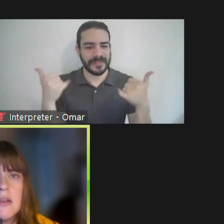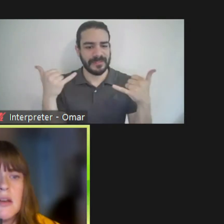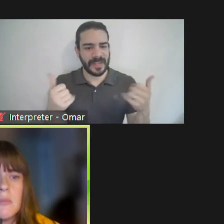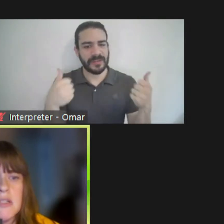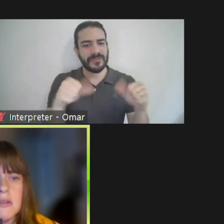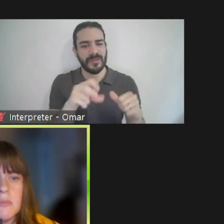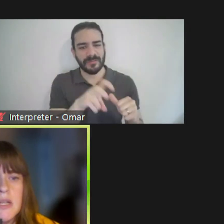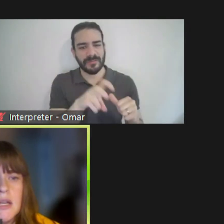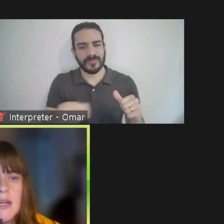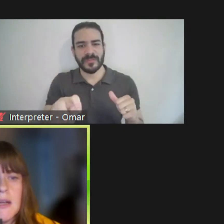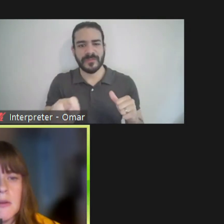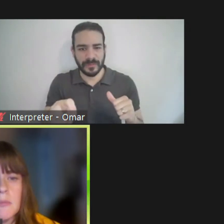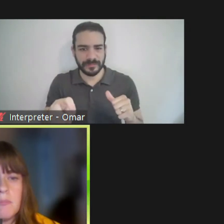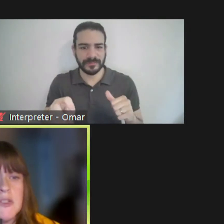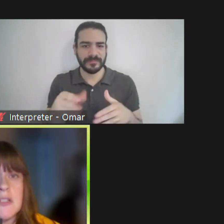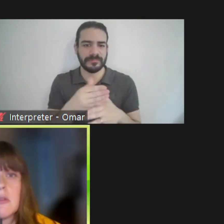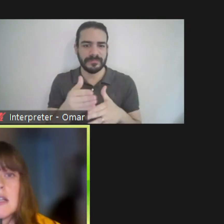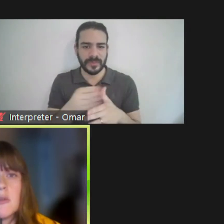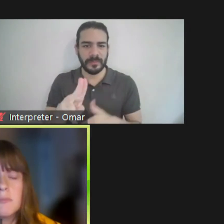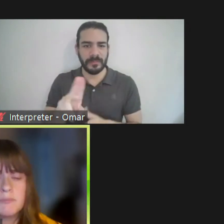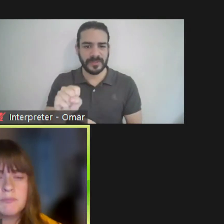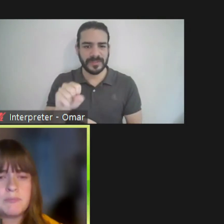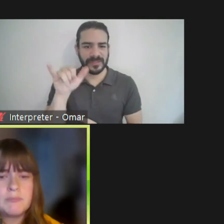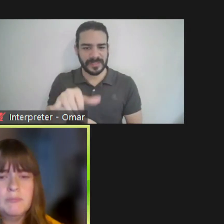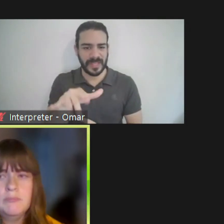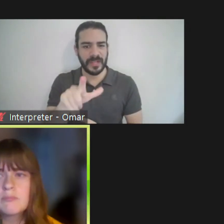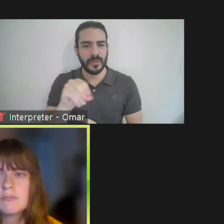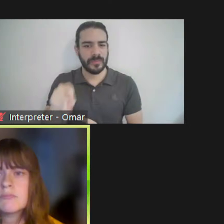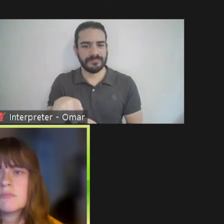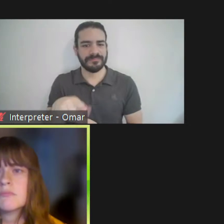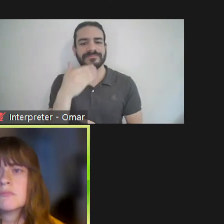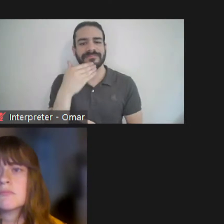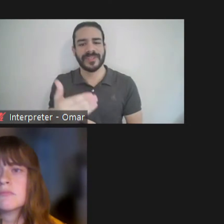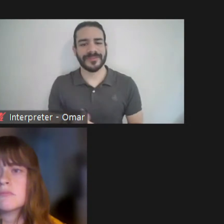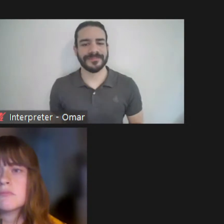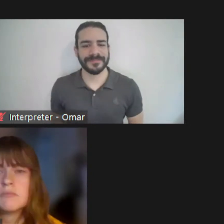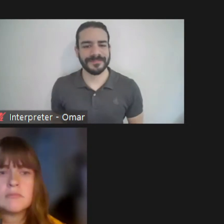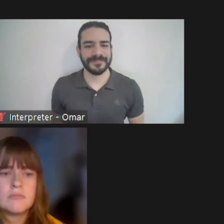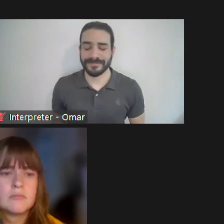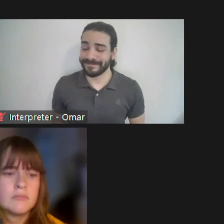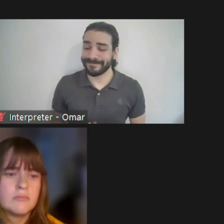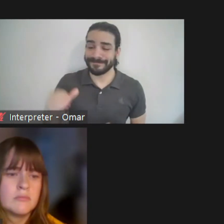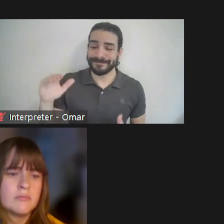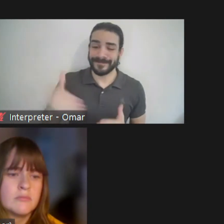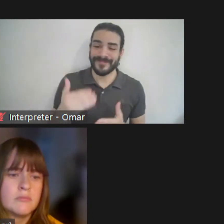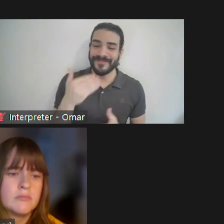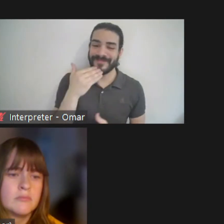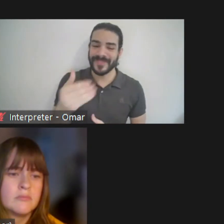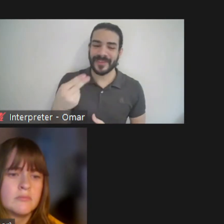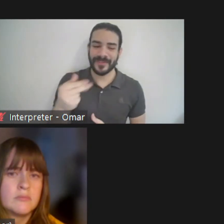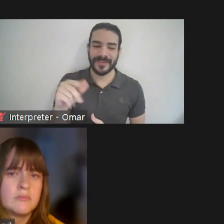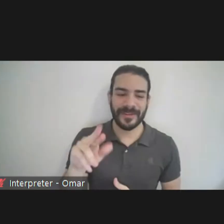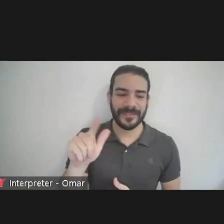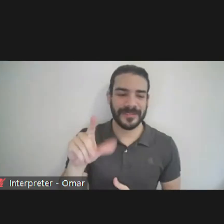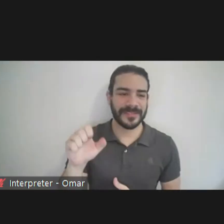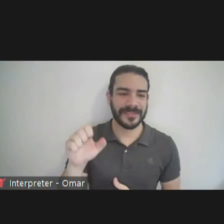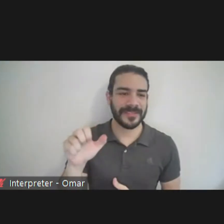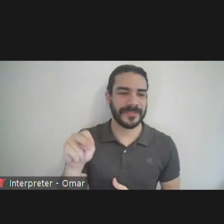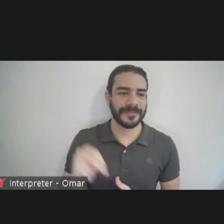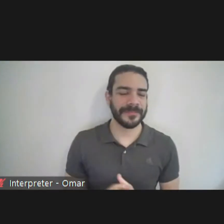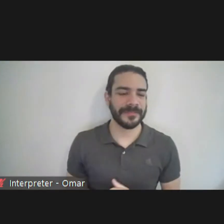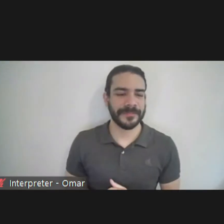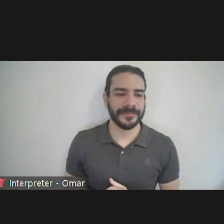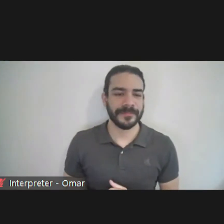this bus loop. So thank you. You're welcome. Thank you, Ms. Harrelson. Our final video